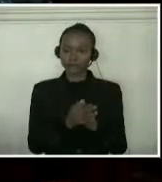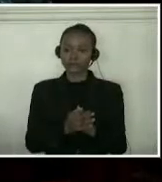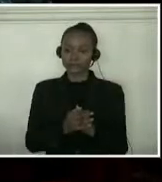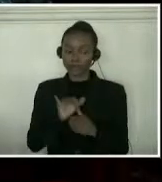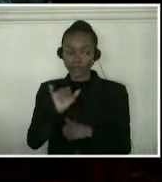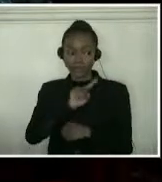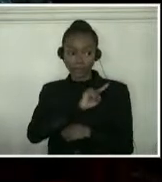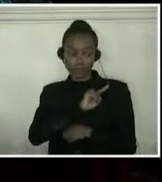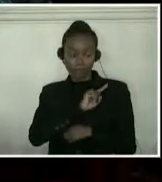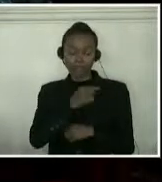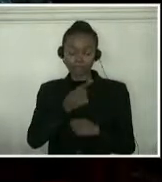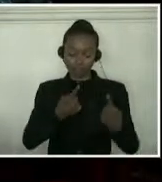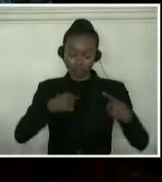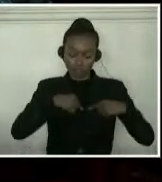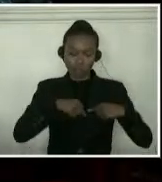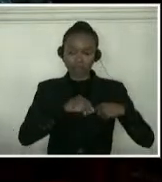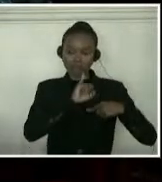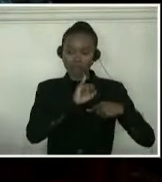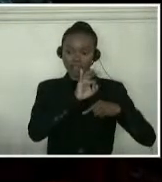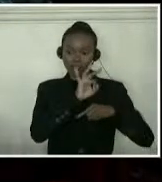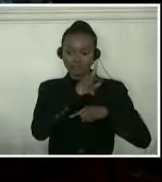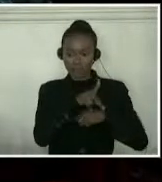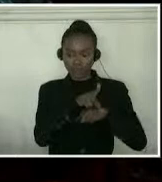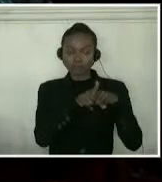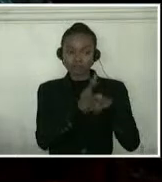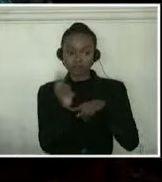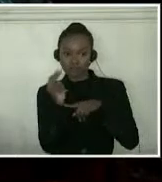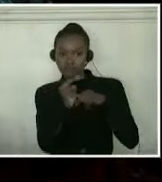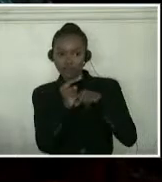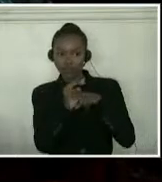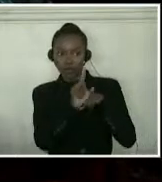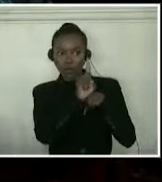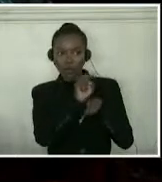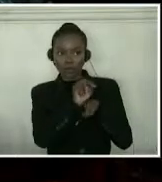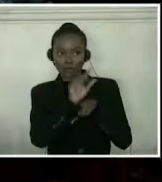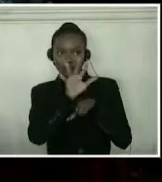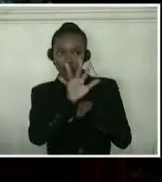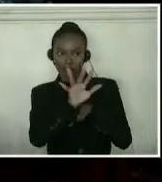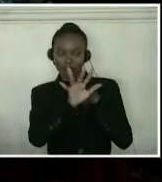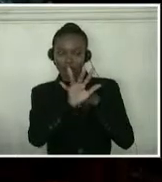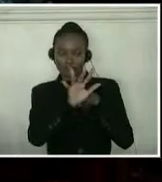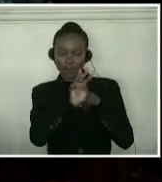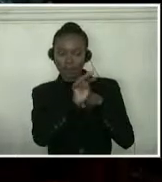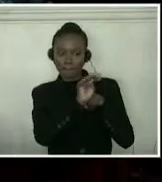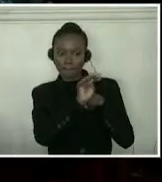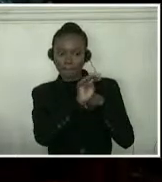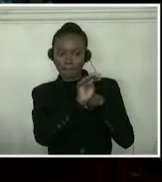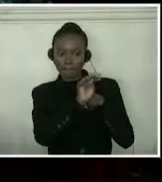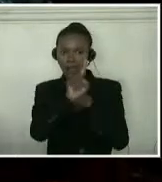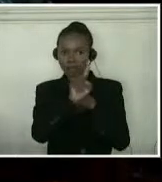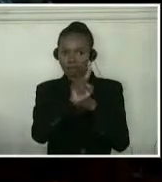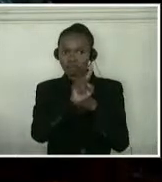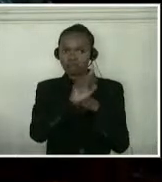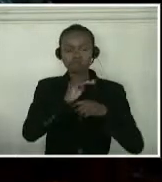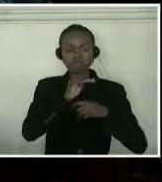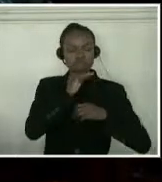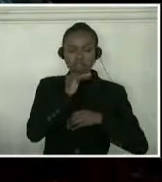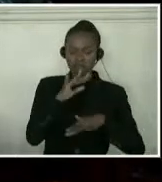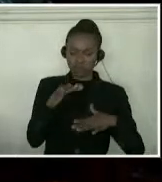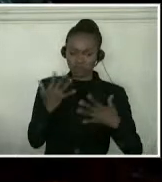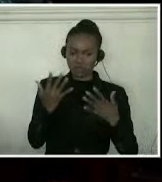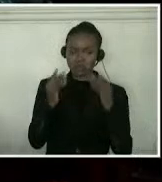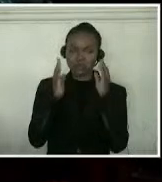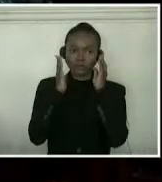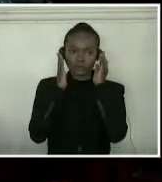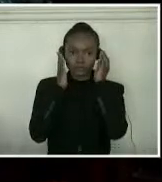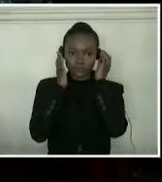ifp view the 1.5 billion patches as inadequate we urge the premier and the